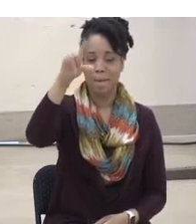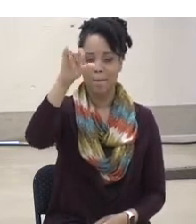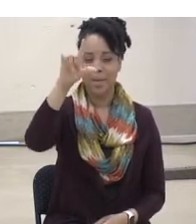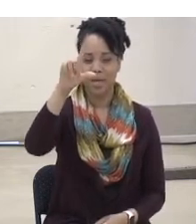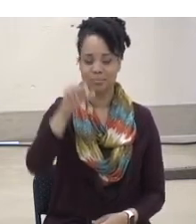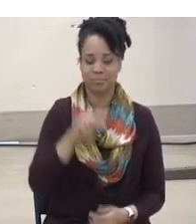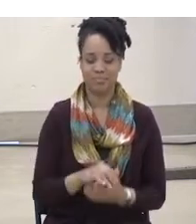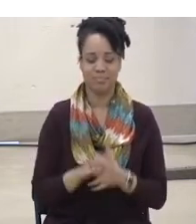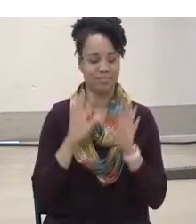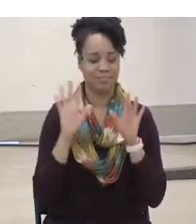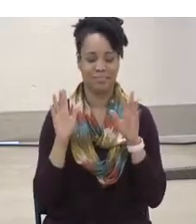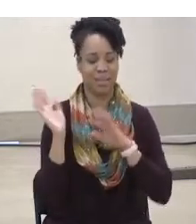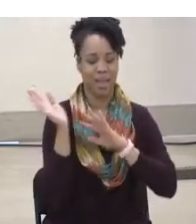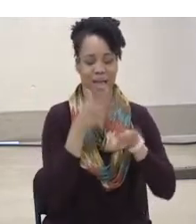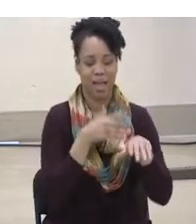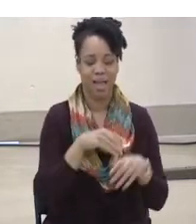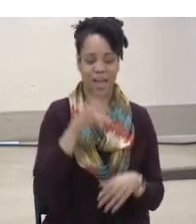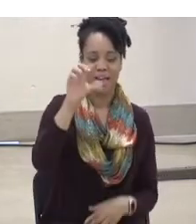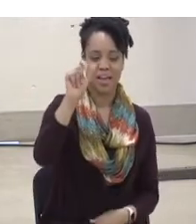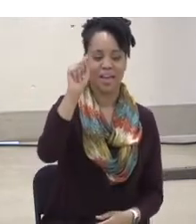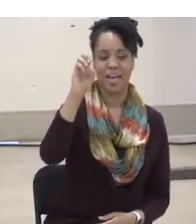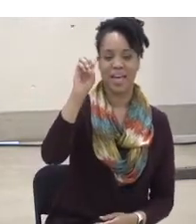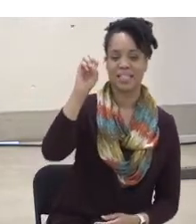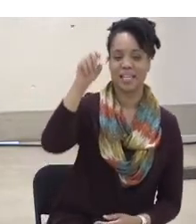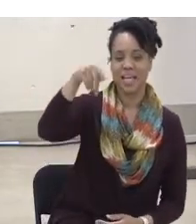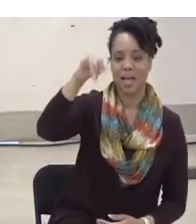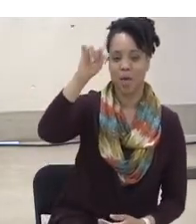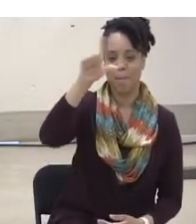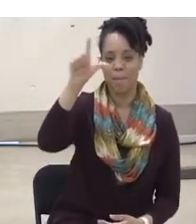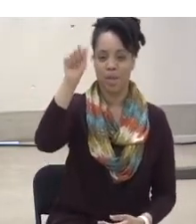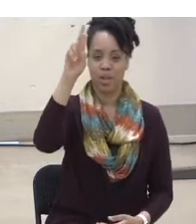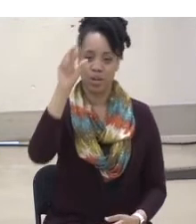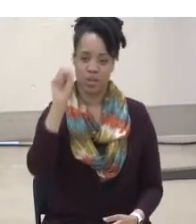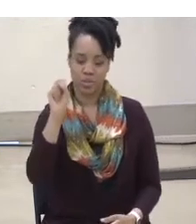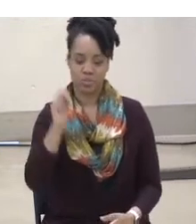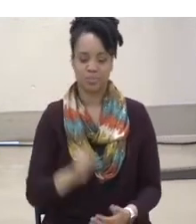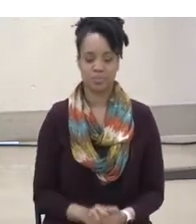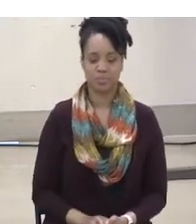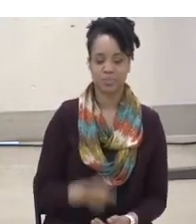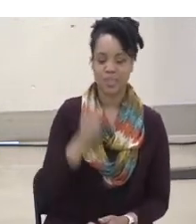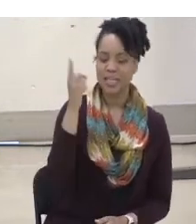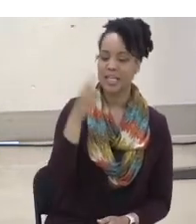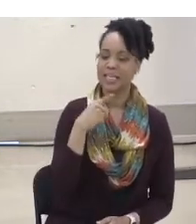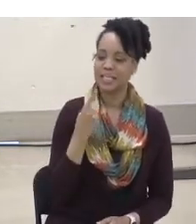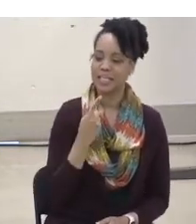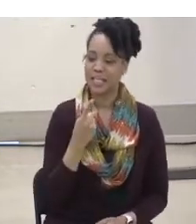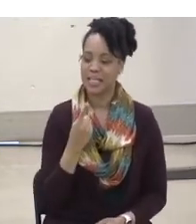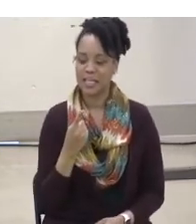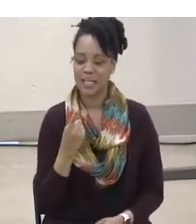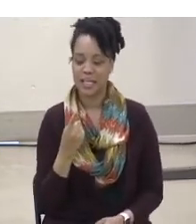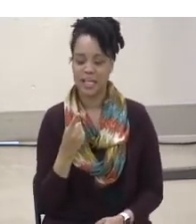hubiere tisócino, o añublo, langosta o pulgón, he said, whatsoever sore